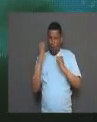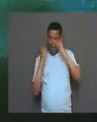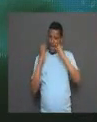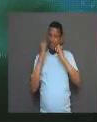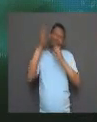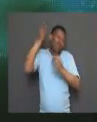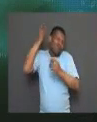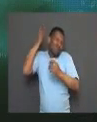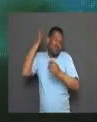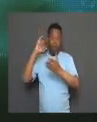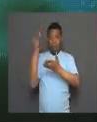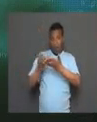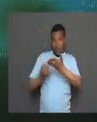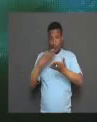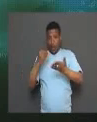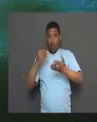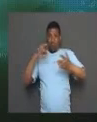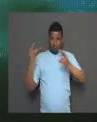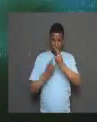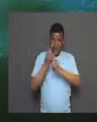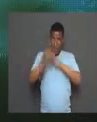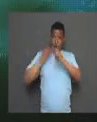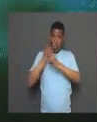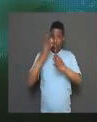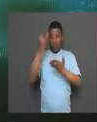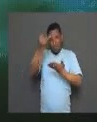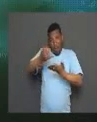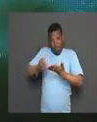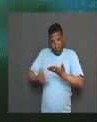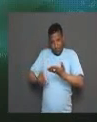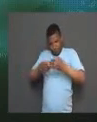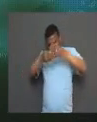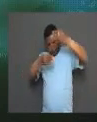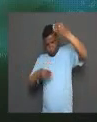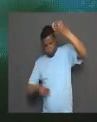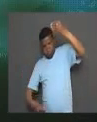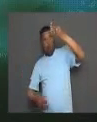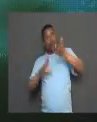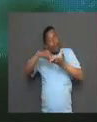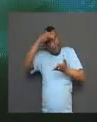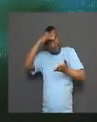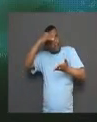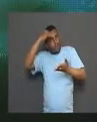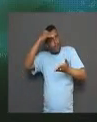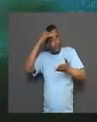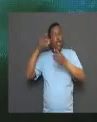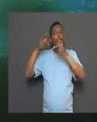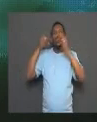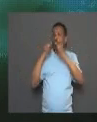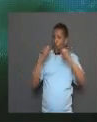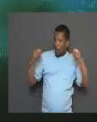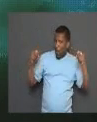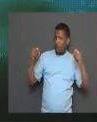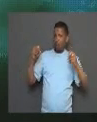ancient and modern maps to learn about their historical development over